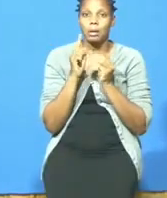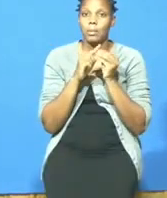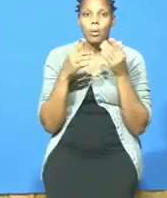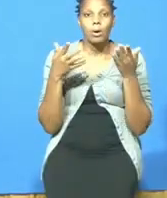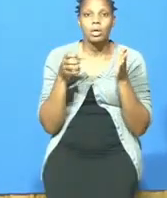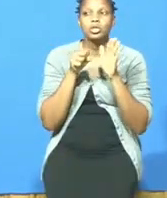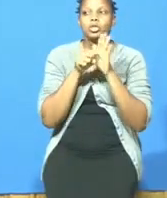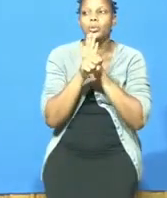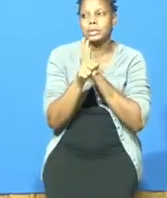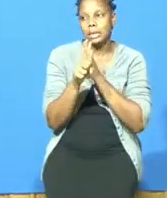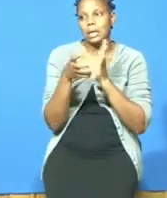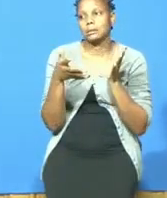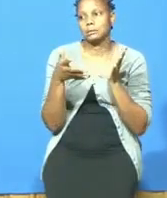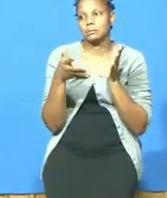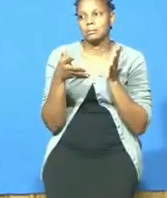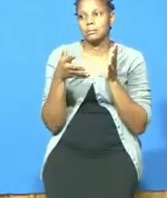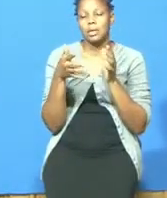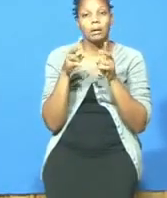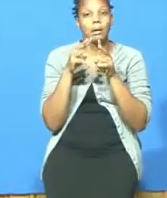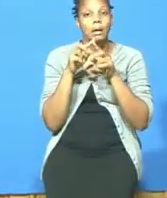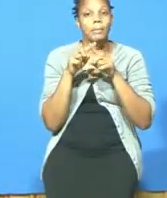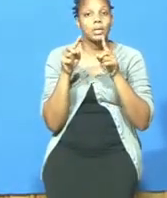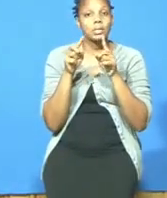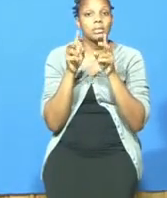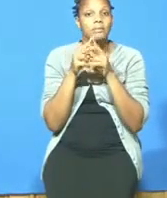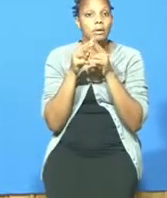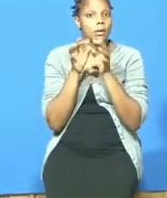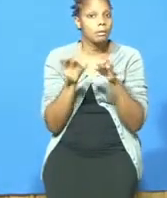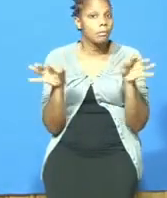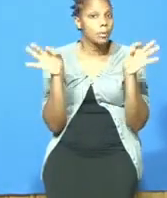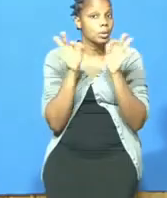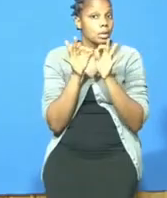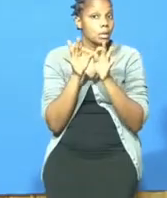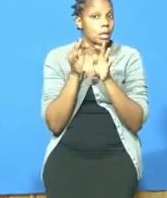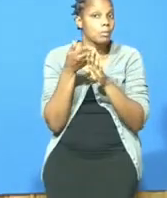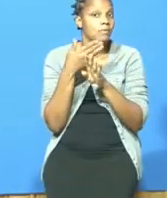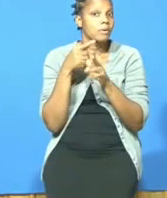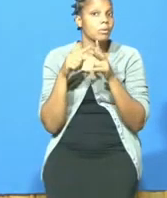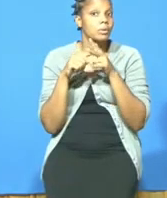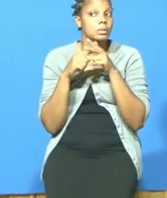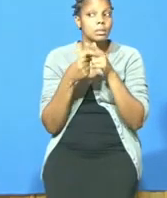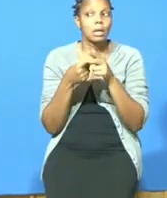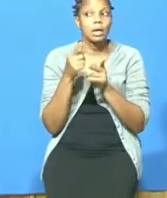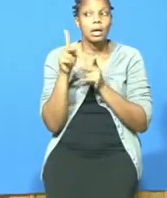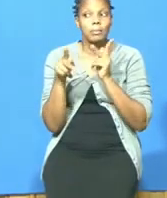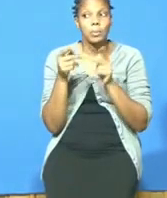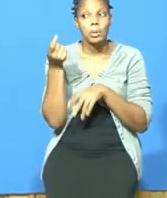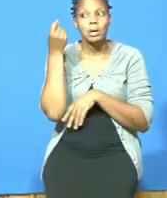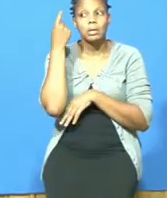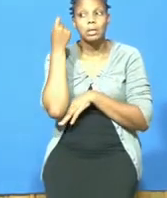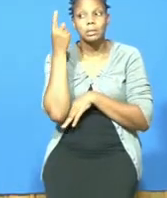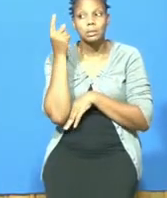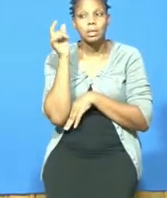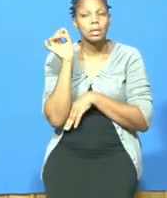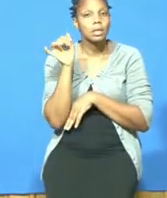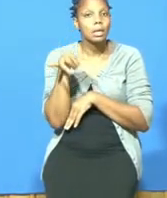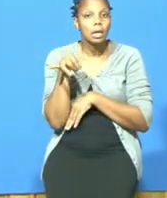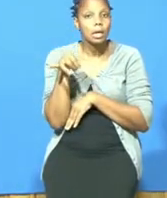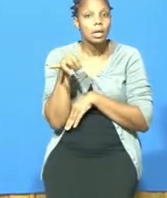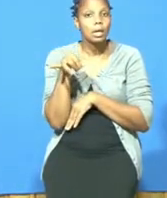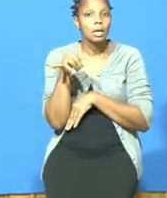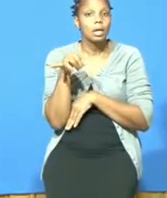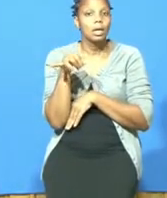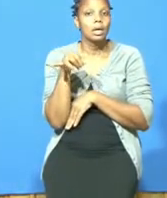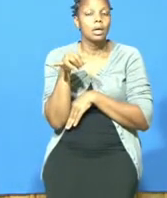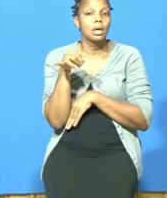suicide. But it's very important that before we get started, that persons understand that once